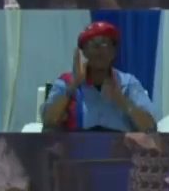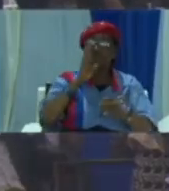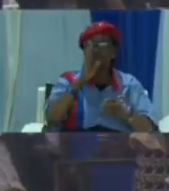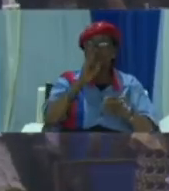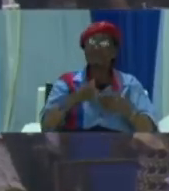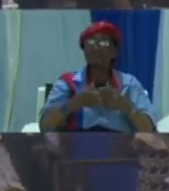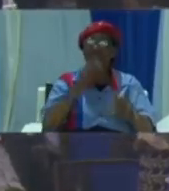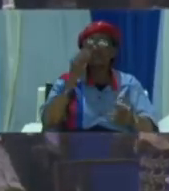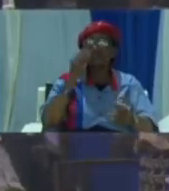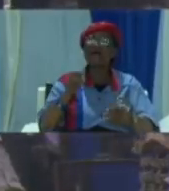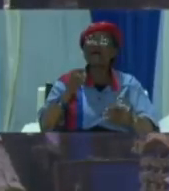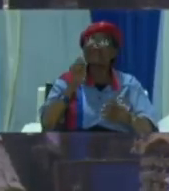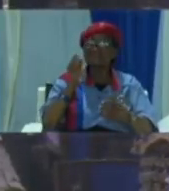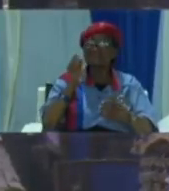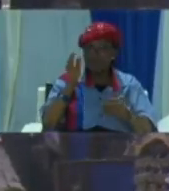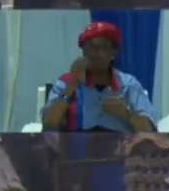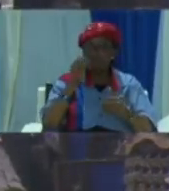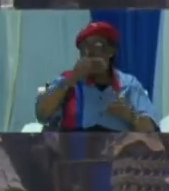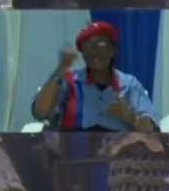beginning.